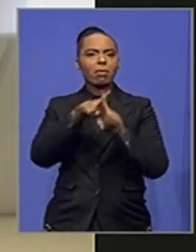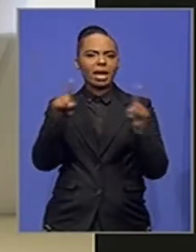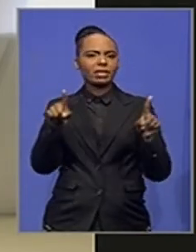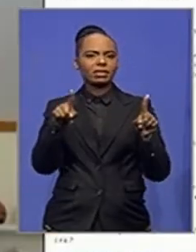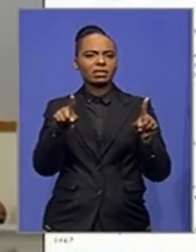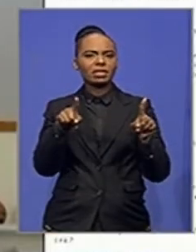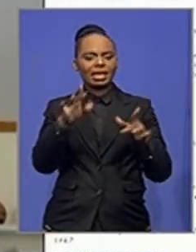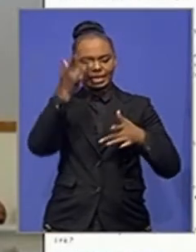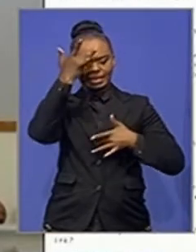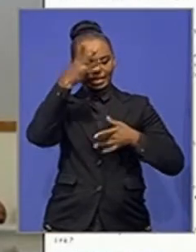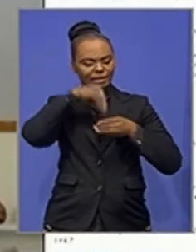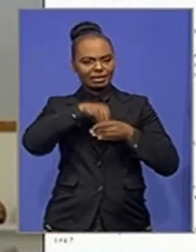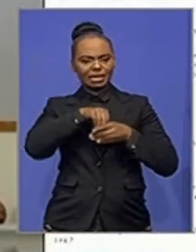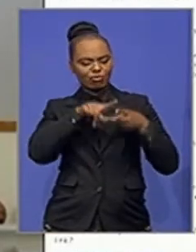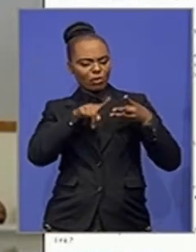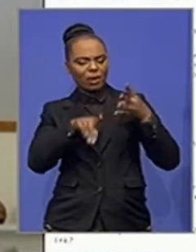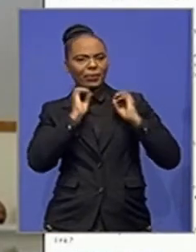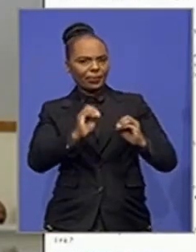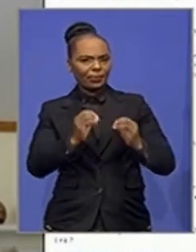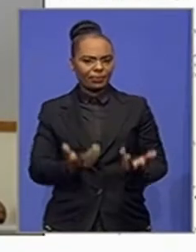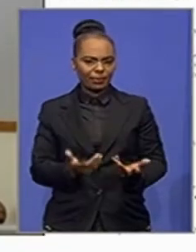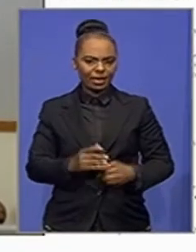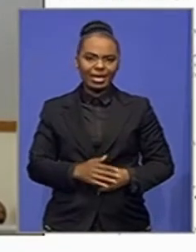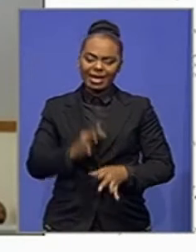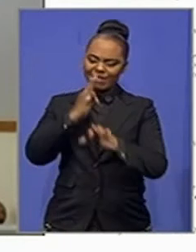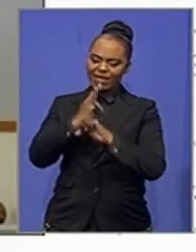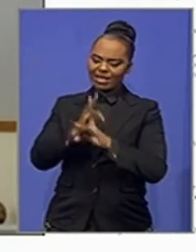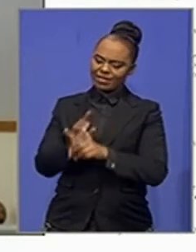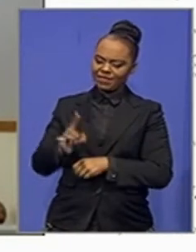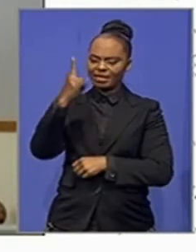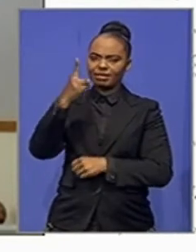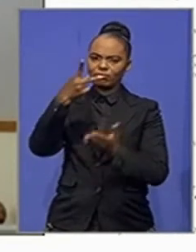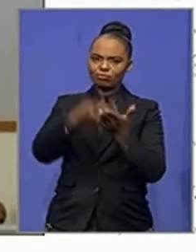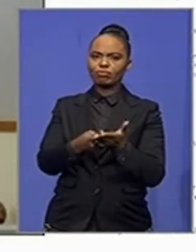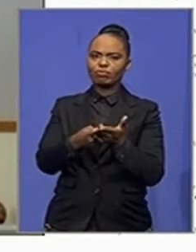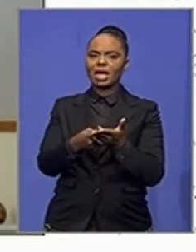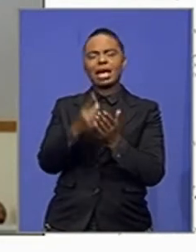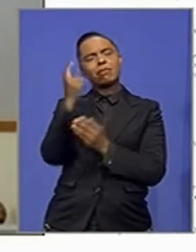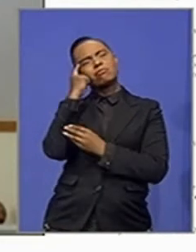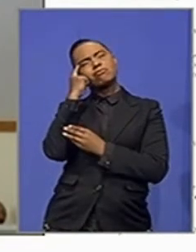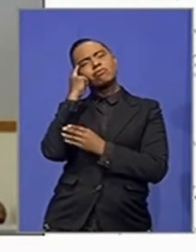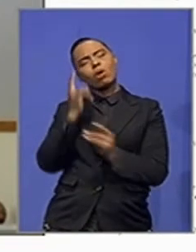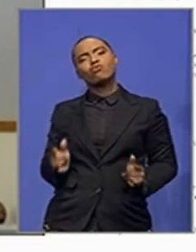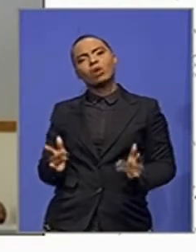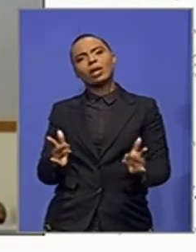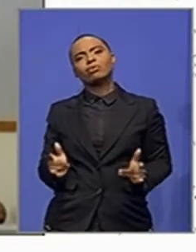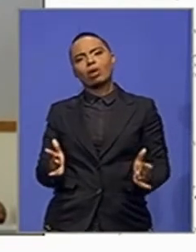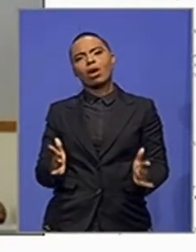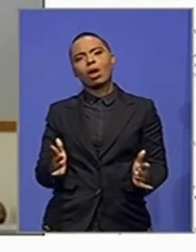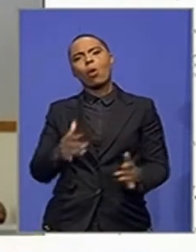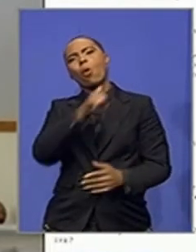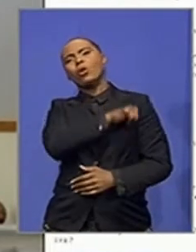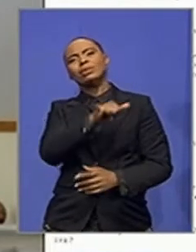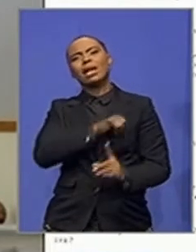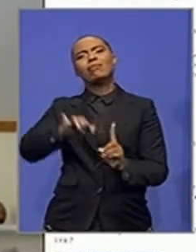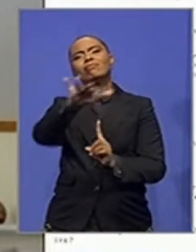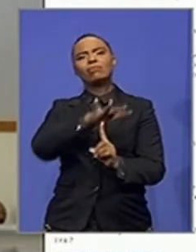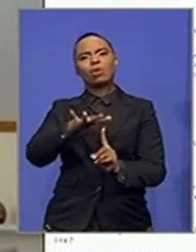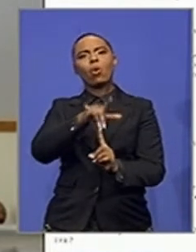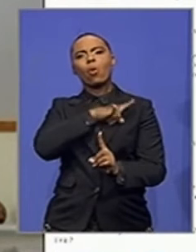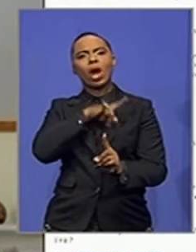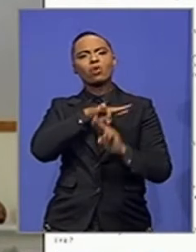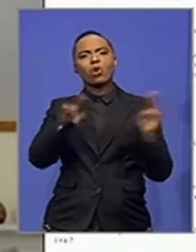symptoms. Why did my father spend his first night in hospital sleeping on a wheelchair in the casualty ward? Why was he taken to the COVID